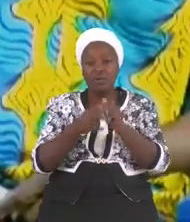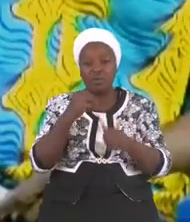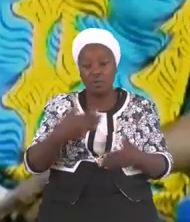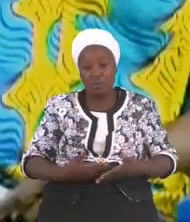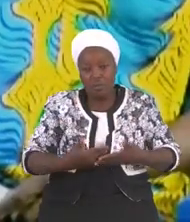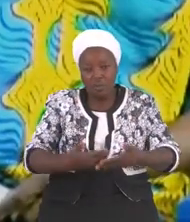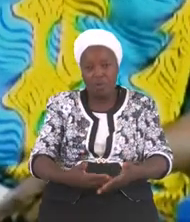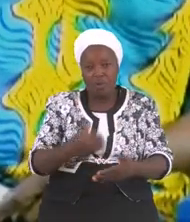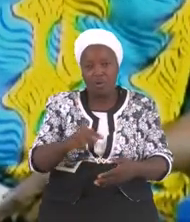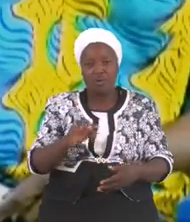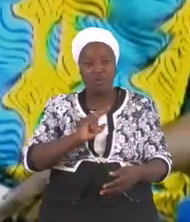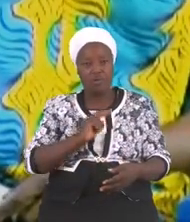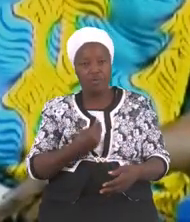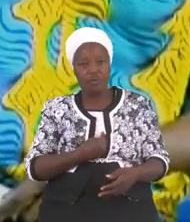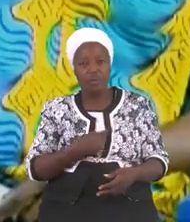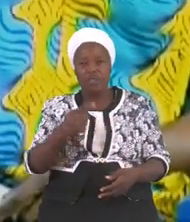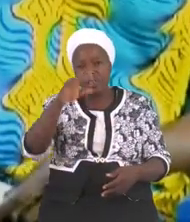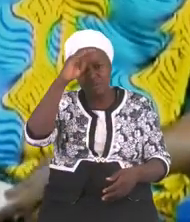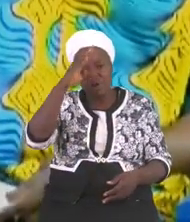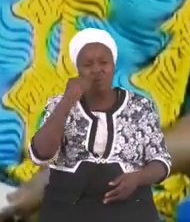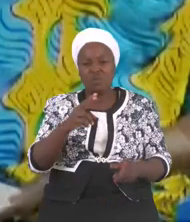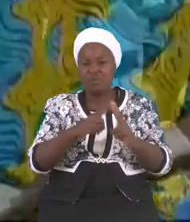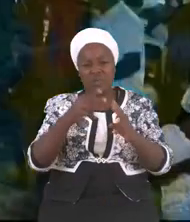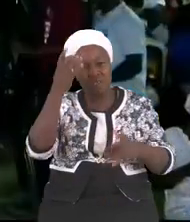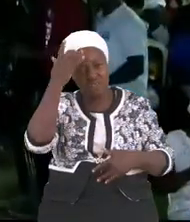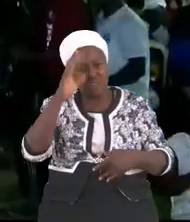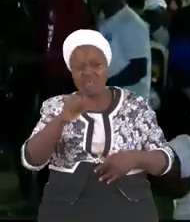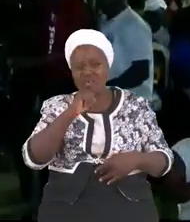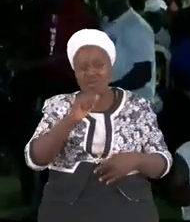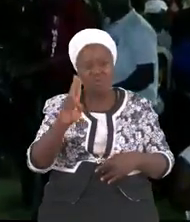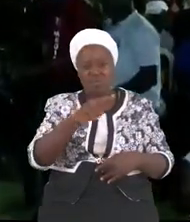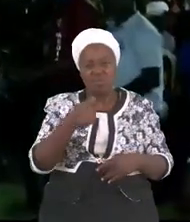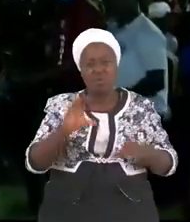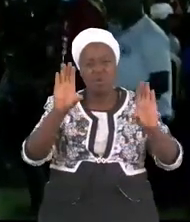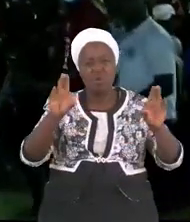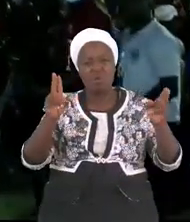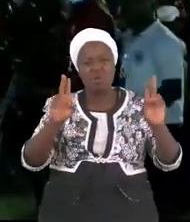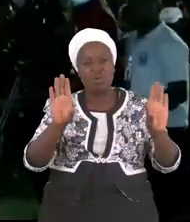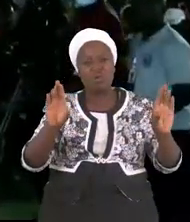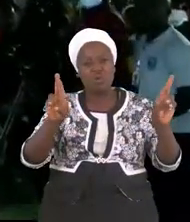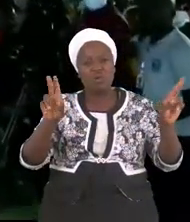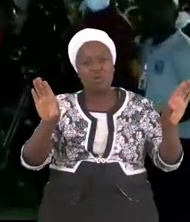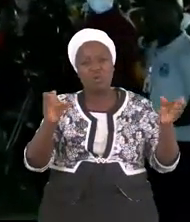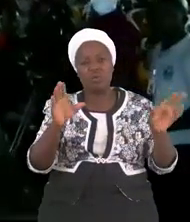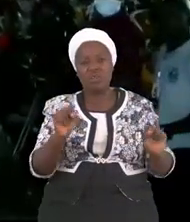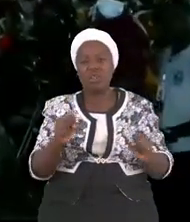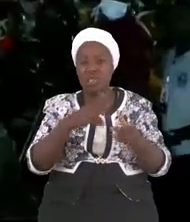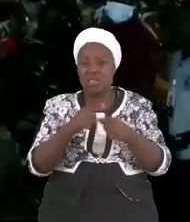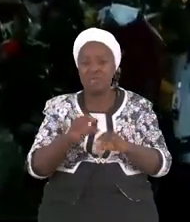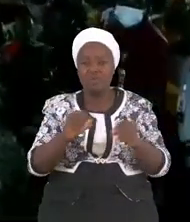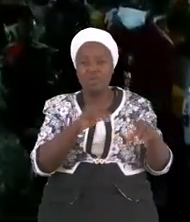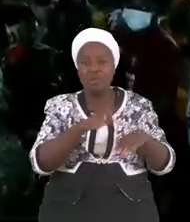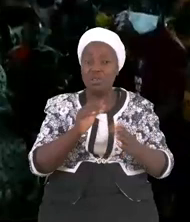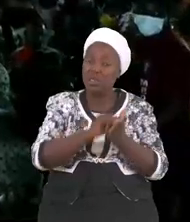sick, he couldn't even use crutches. And they stretched him on a stretcher. And then at